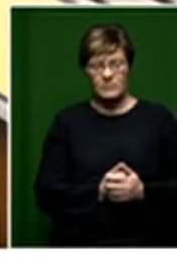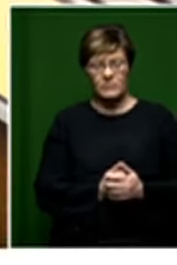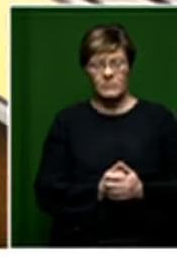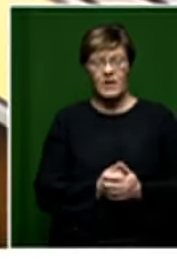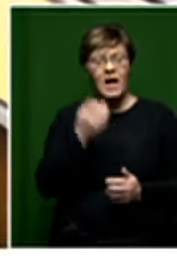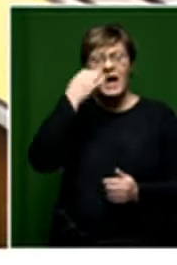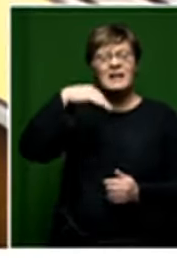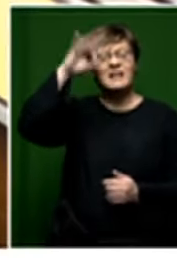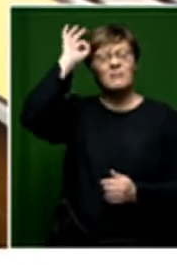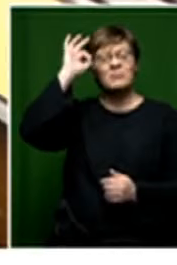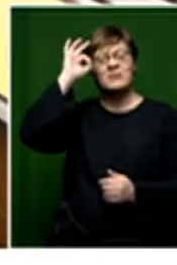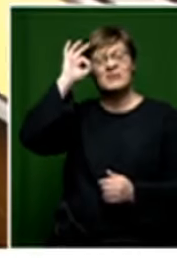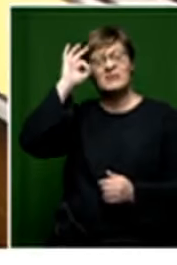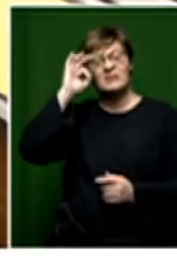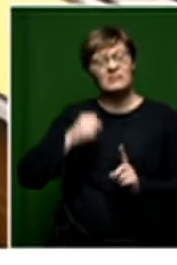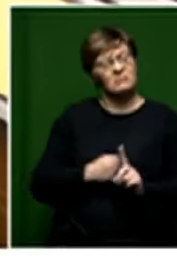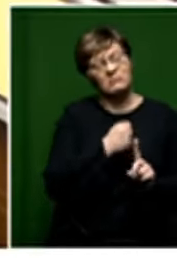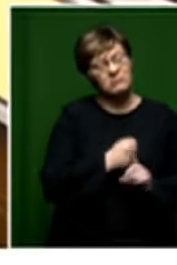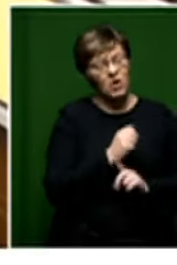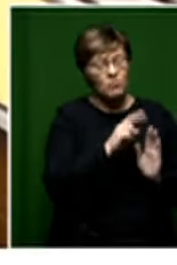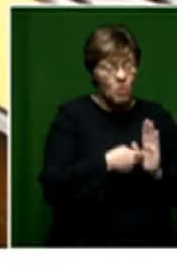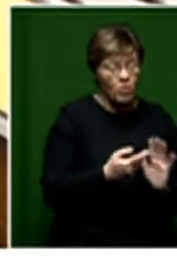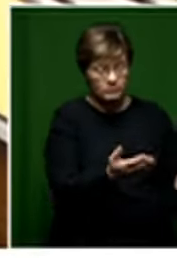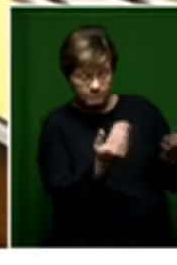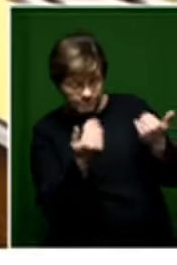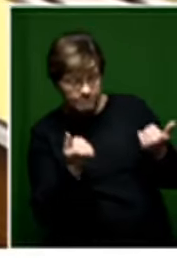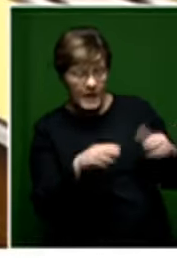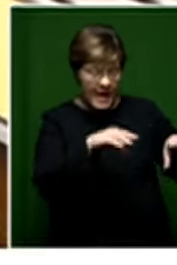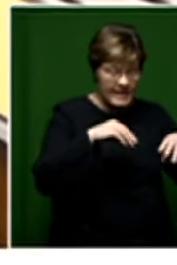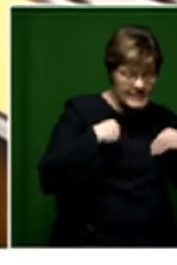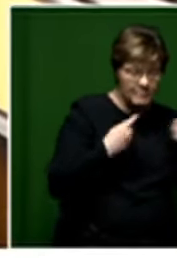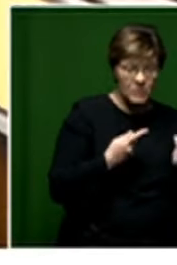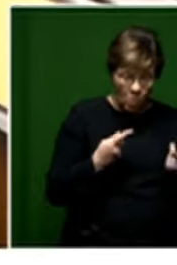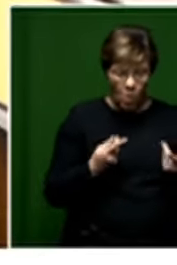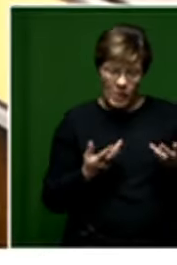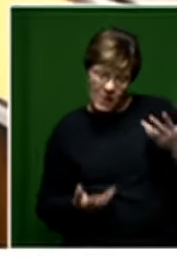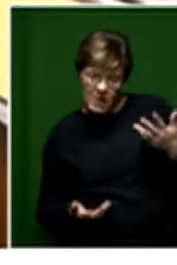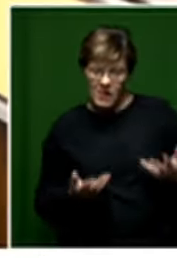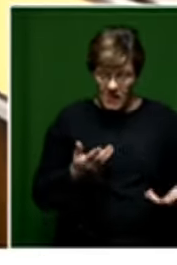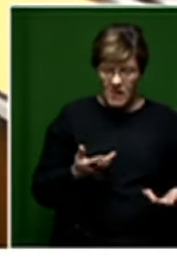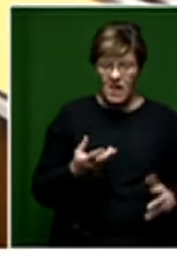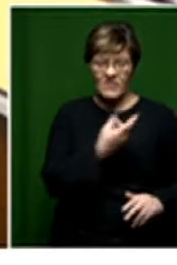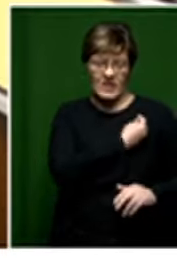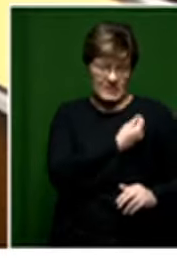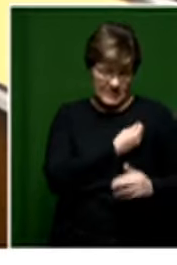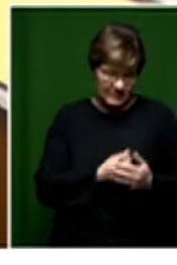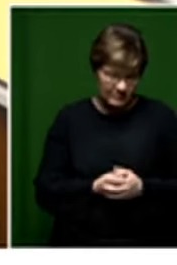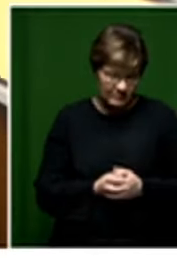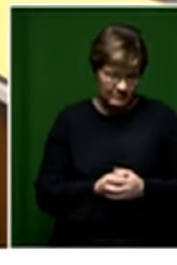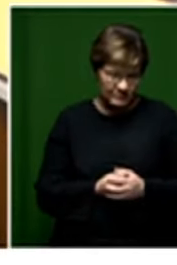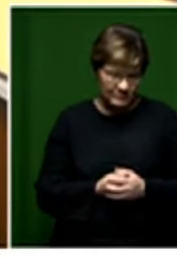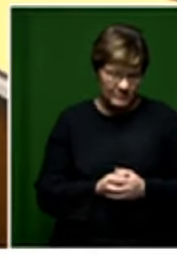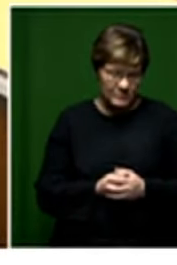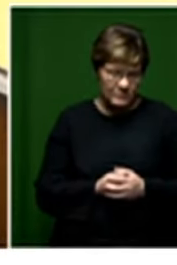of government's messaging been in getting people to either accept or be hesitant about taking a